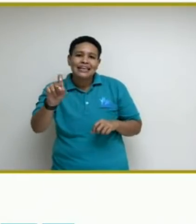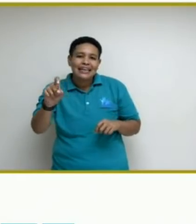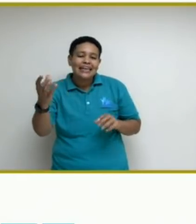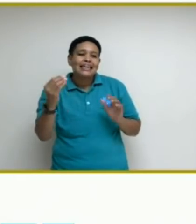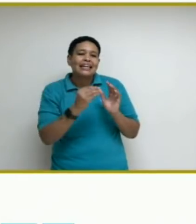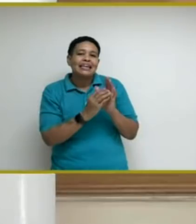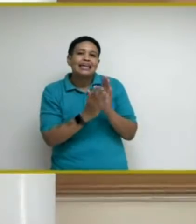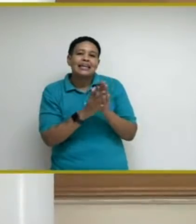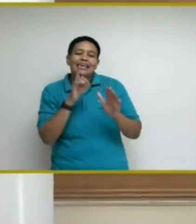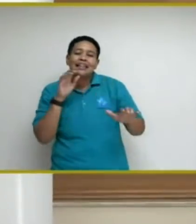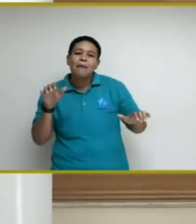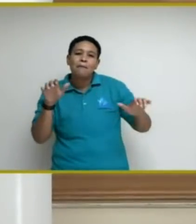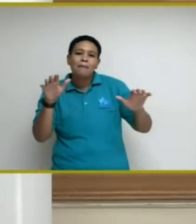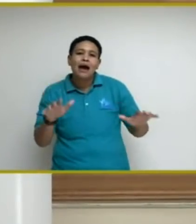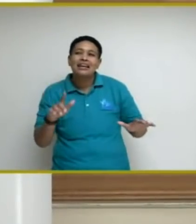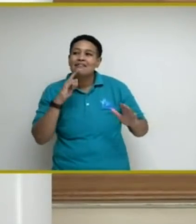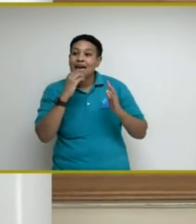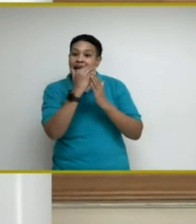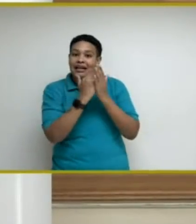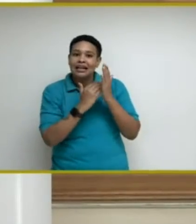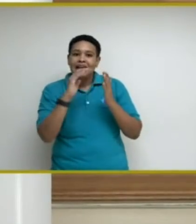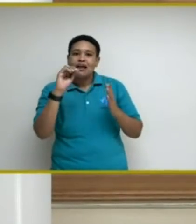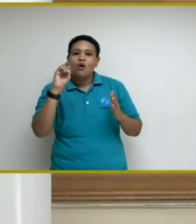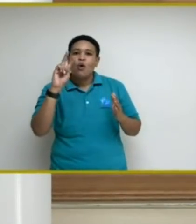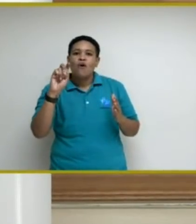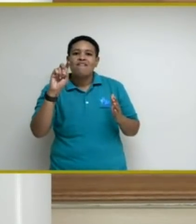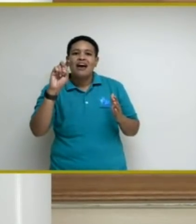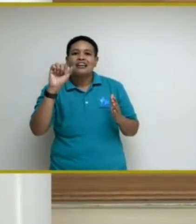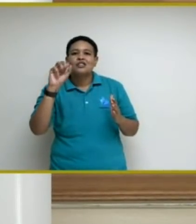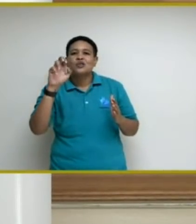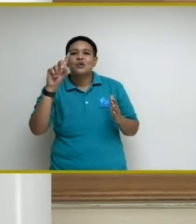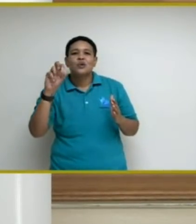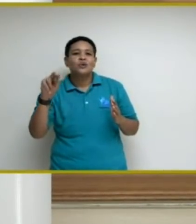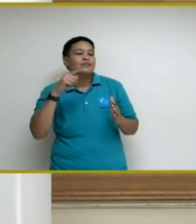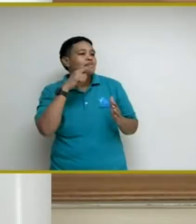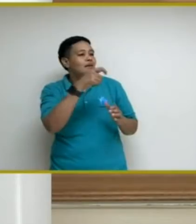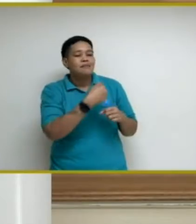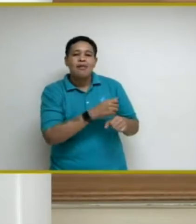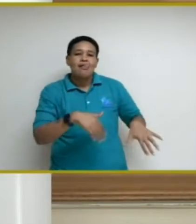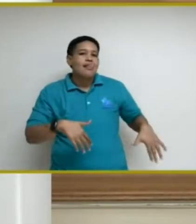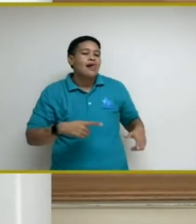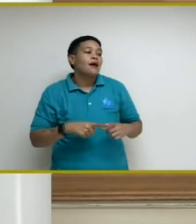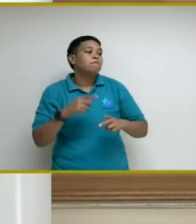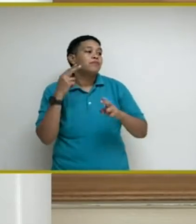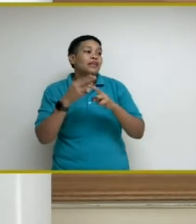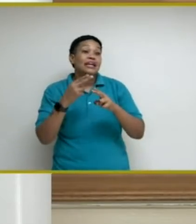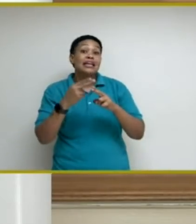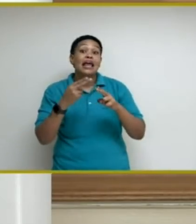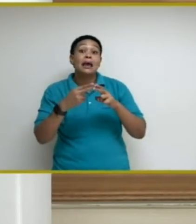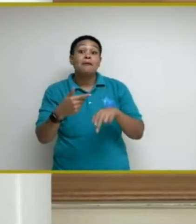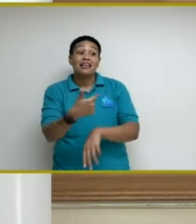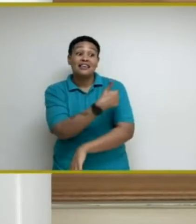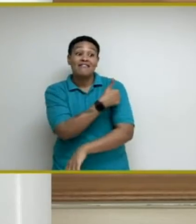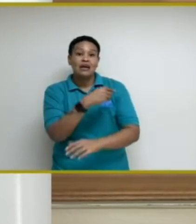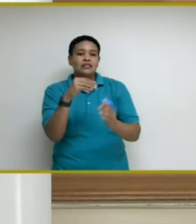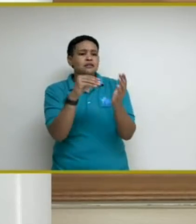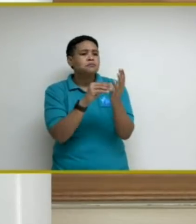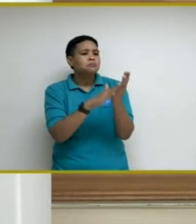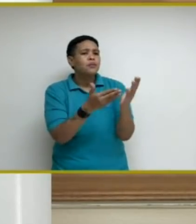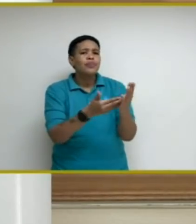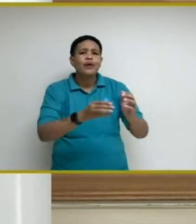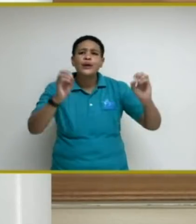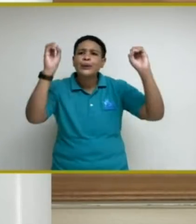The manufacturer is listed as COVAX Sweden. The authorities say that's not a manufacturer. The name of the vaccine isn't listed anywhere at